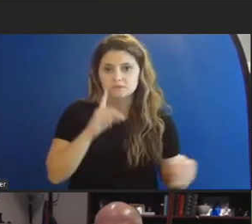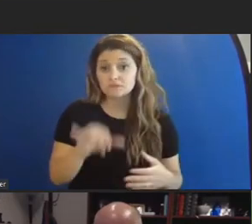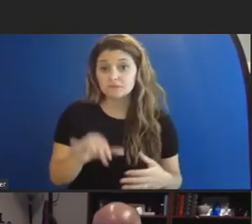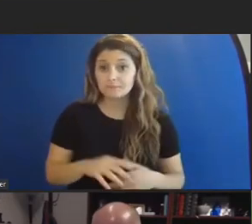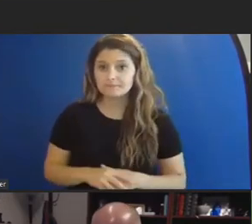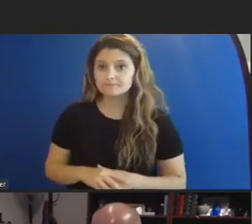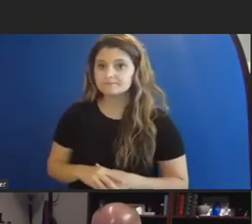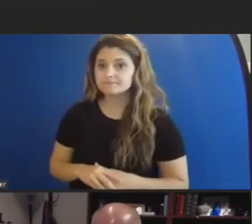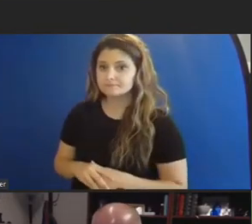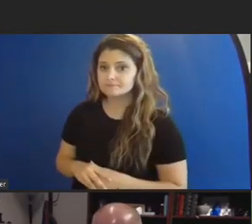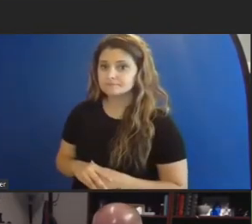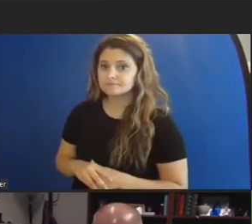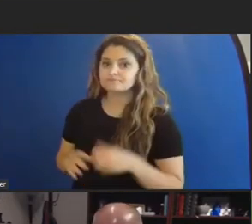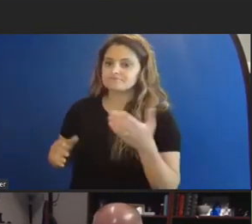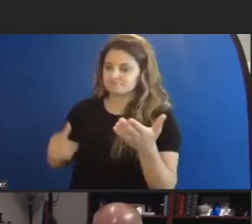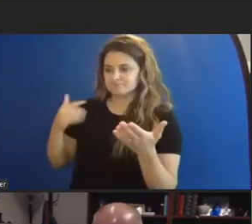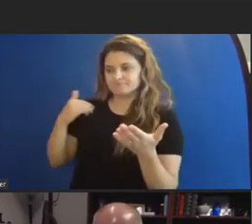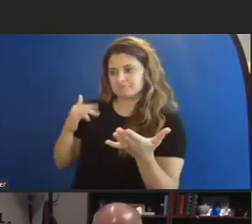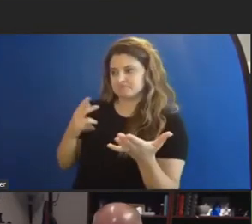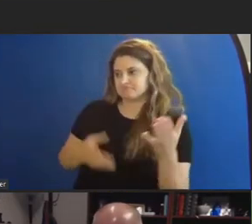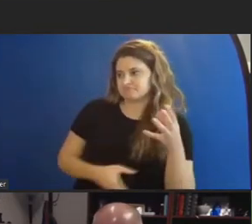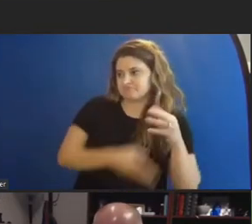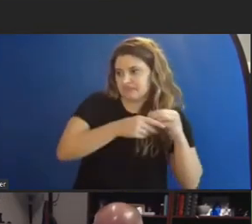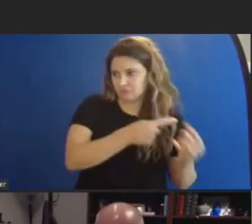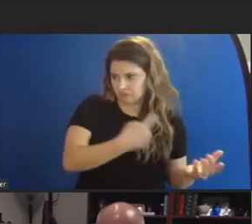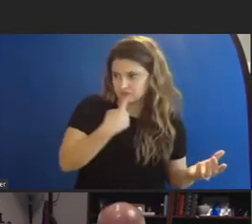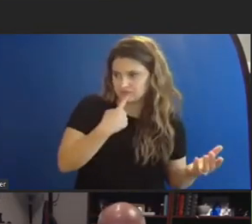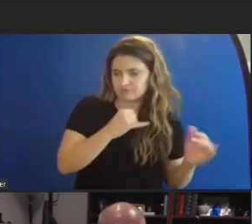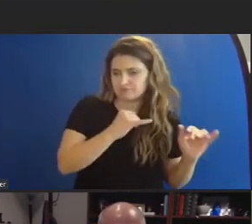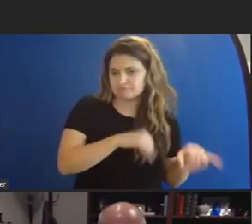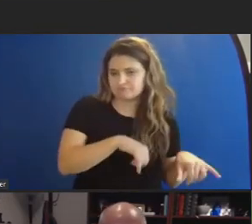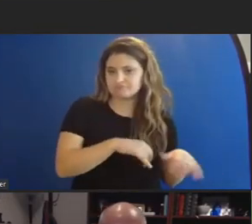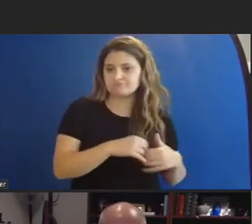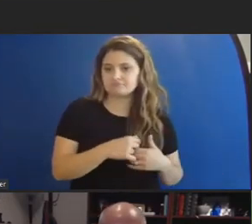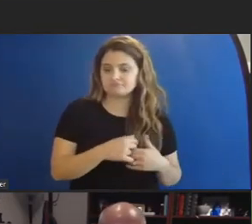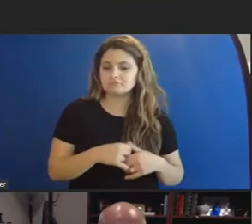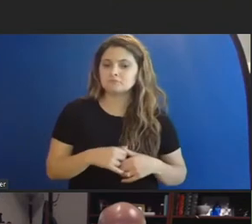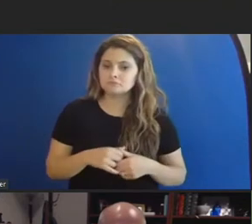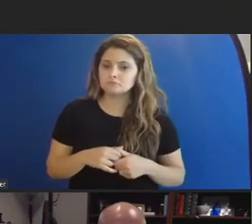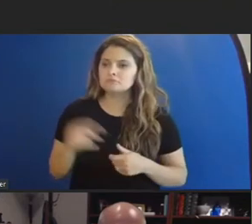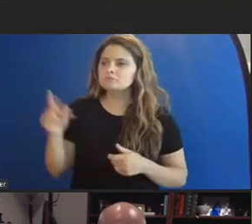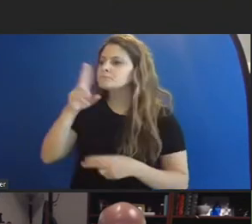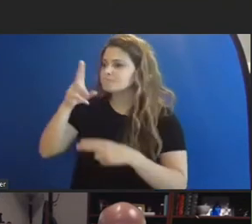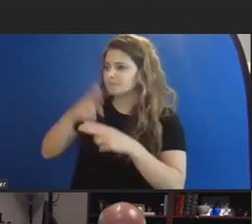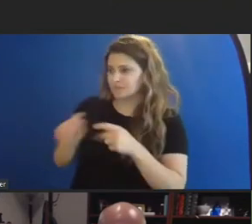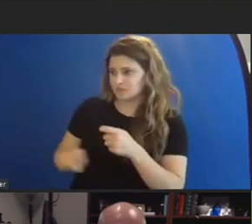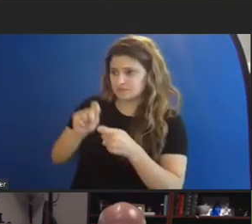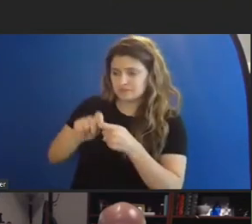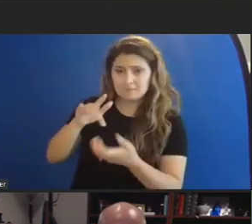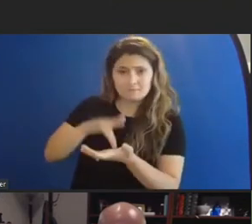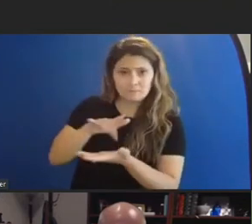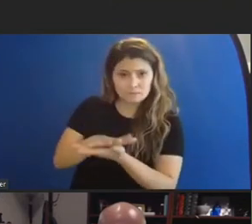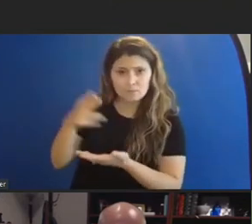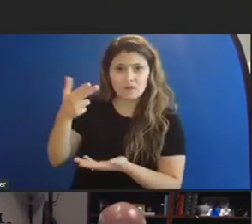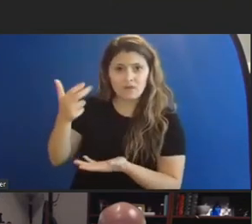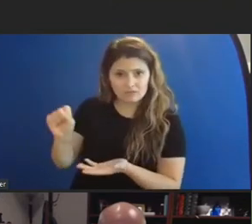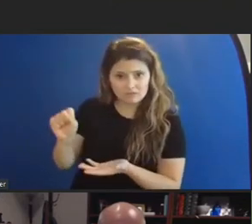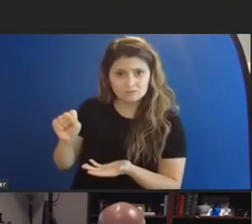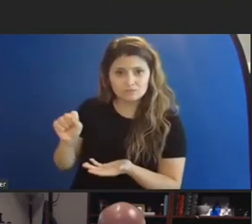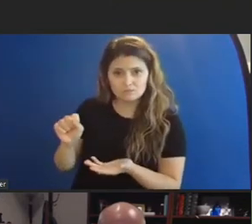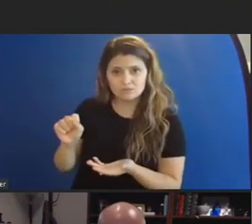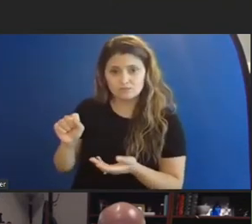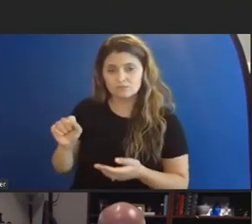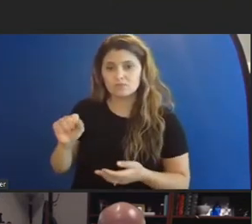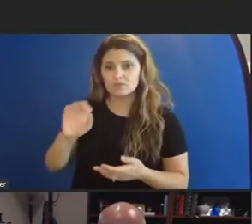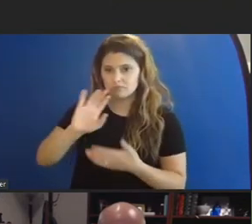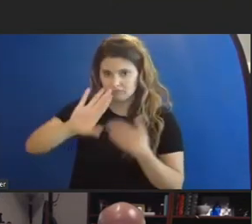Terry, I would just echo what Dr. Rollo has said. You mentioned specifically middle school and high school, and